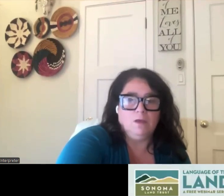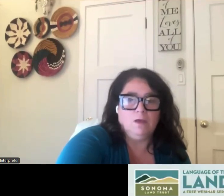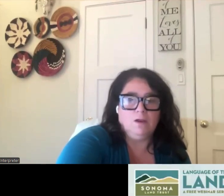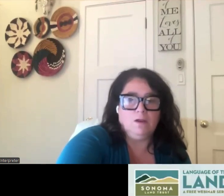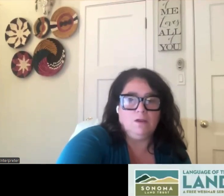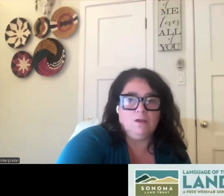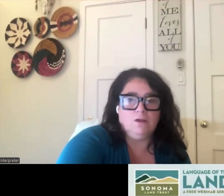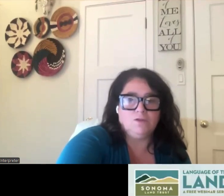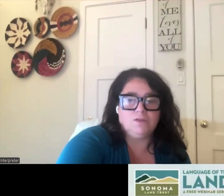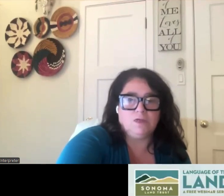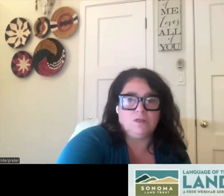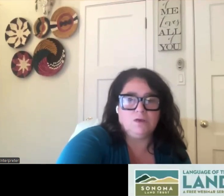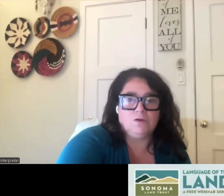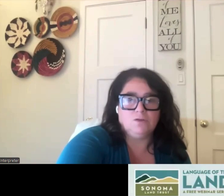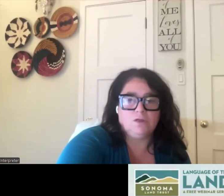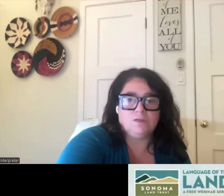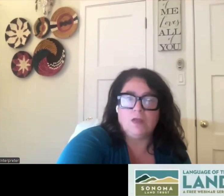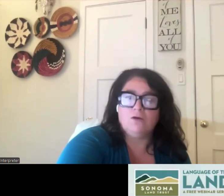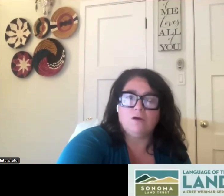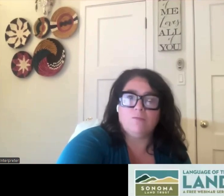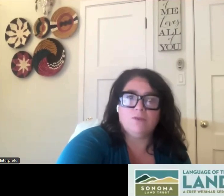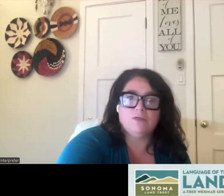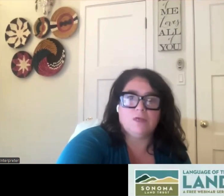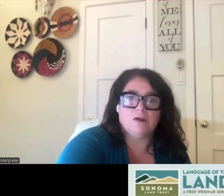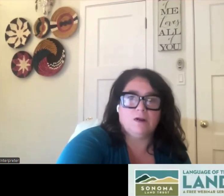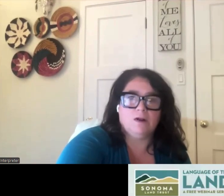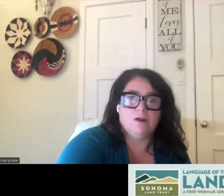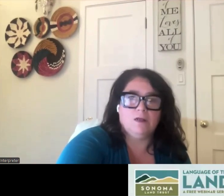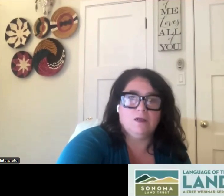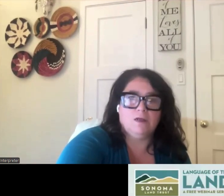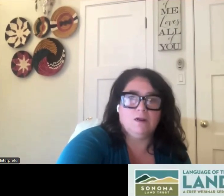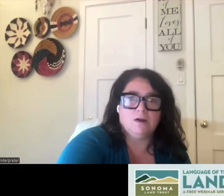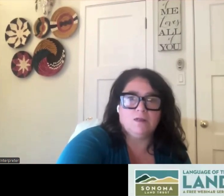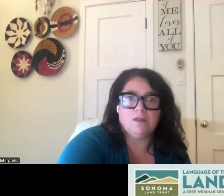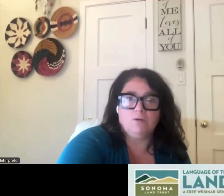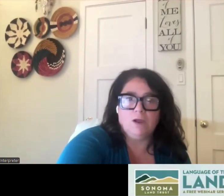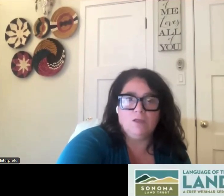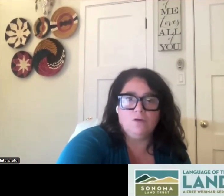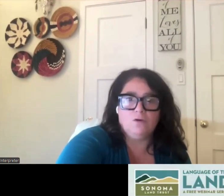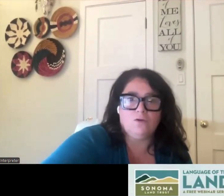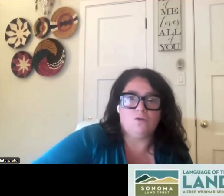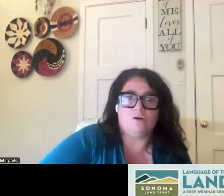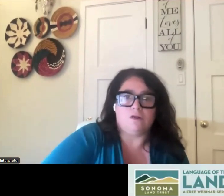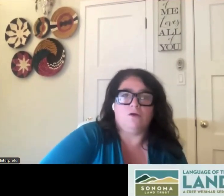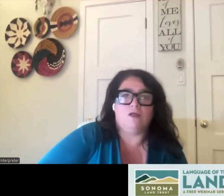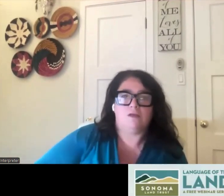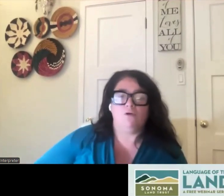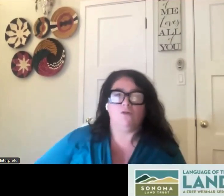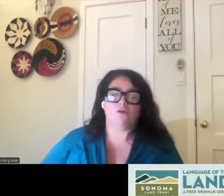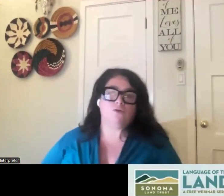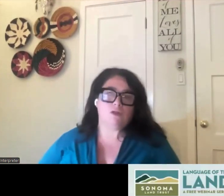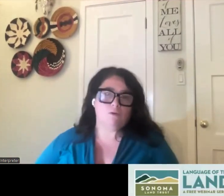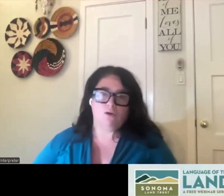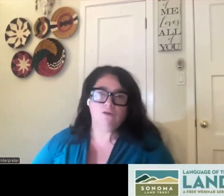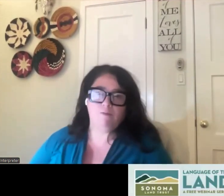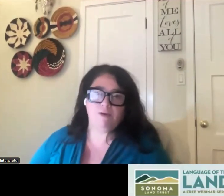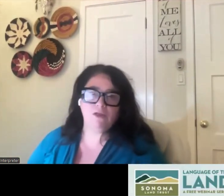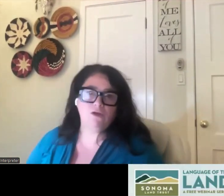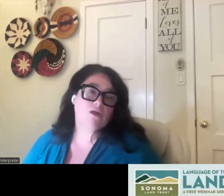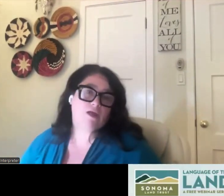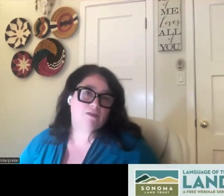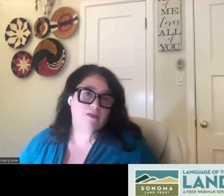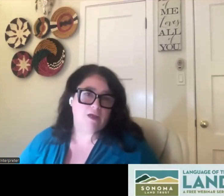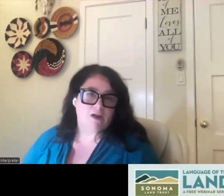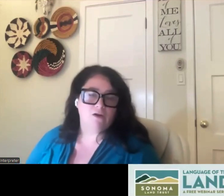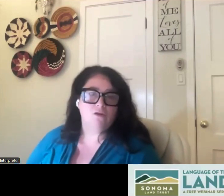of something that can be either restorative or destructive to the surface soil, depending on context and frequency